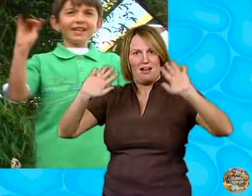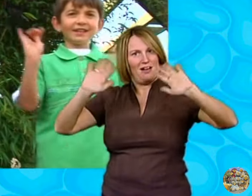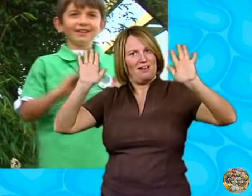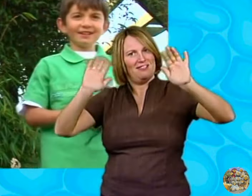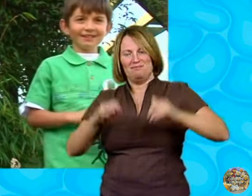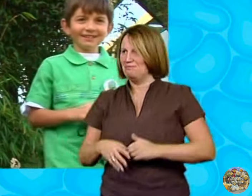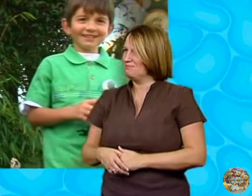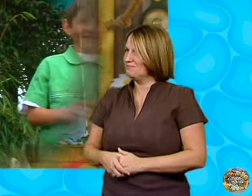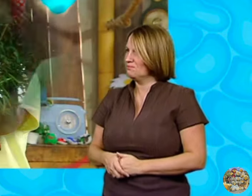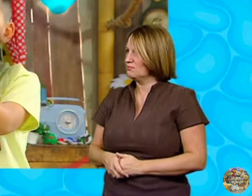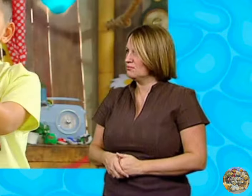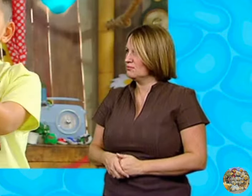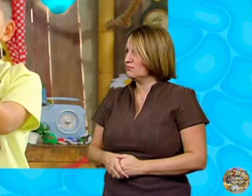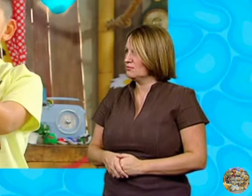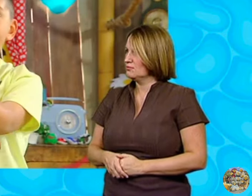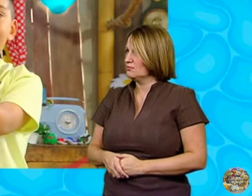Bye!